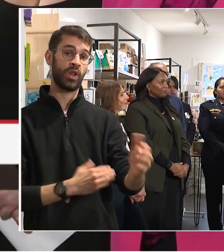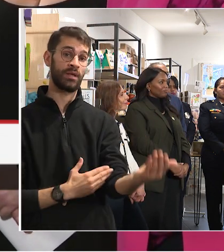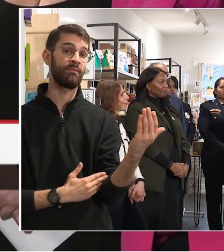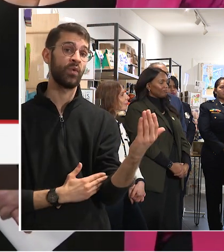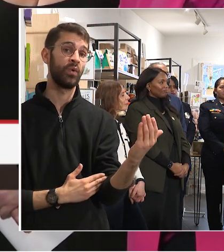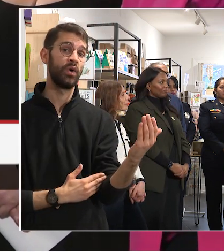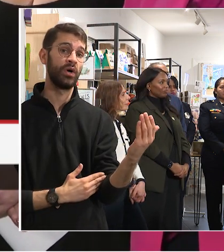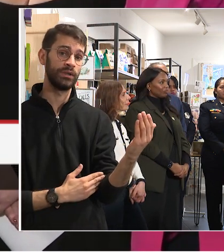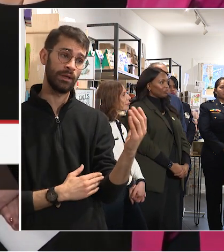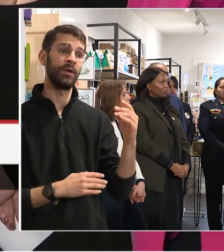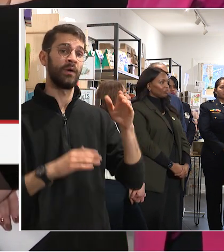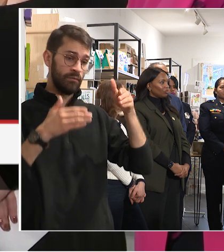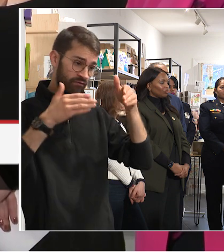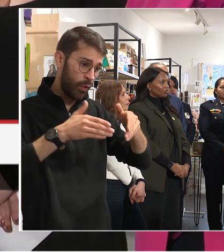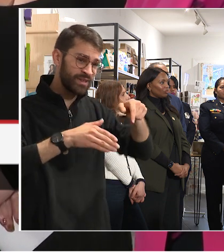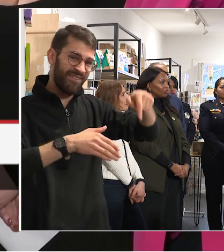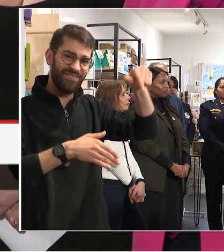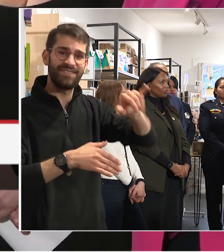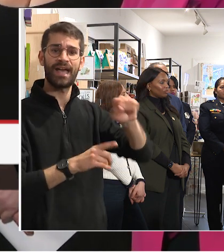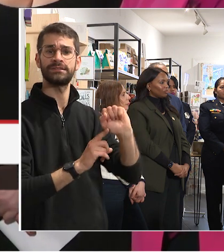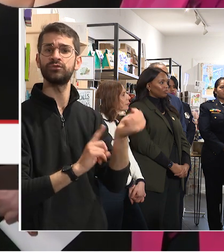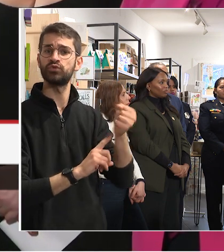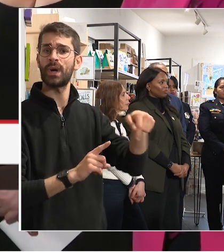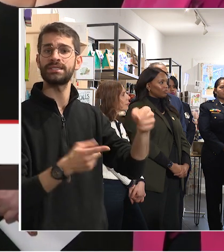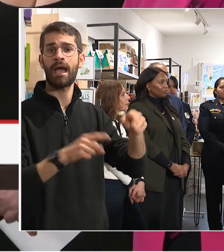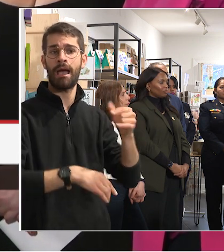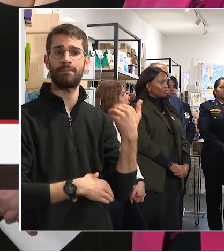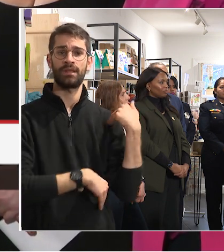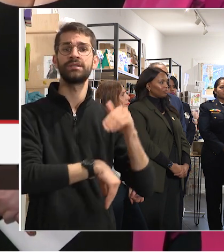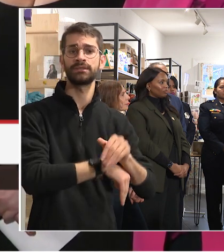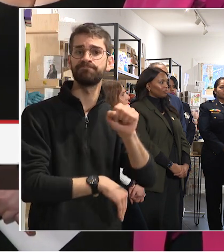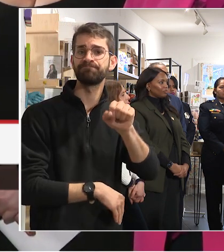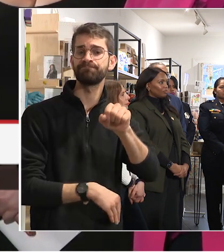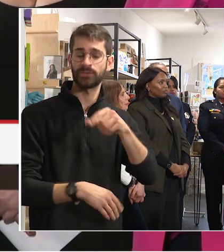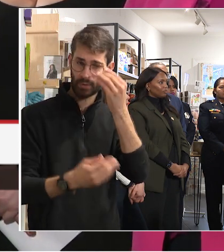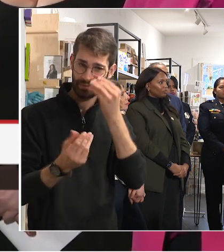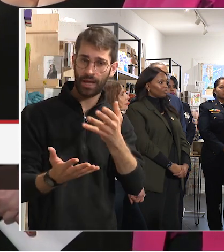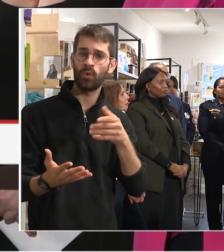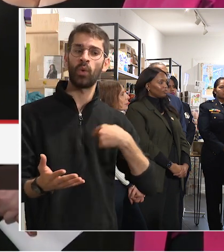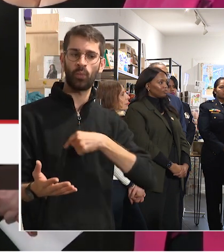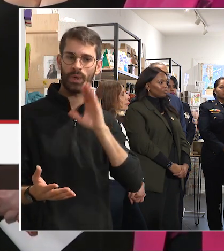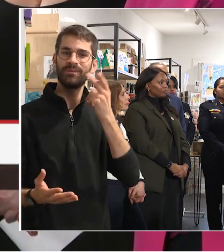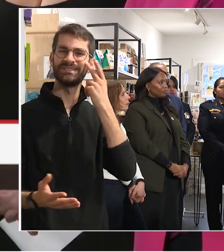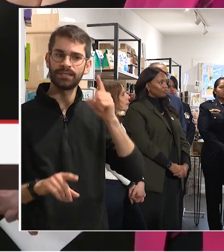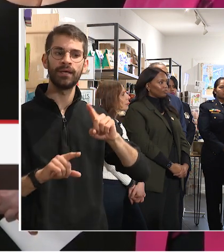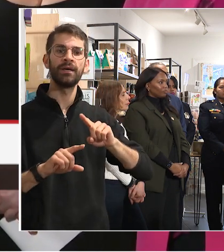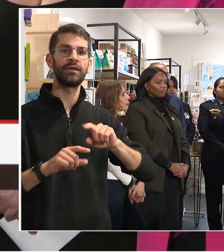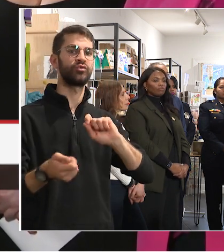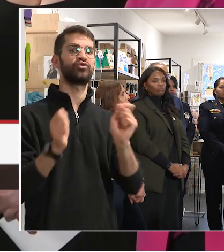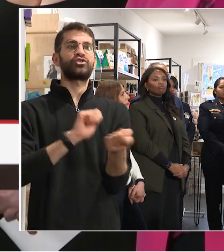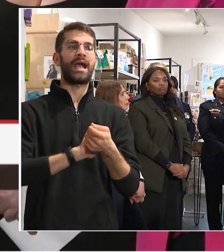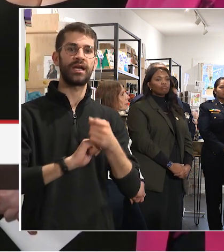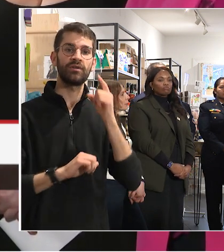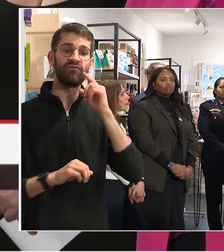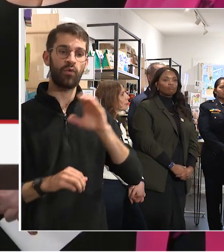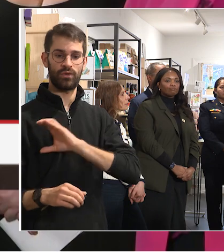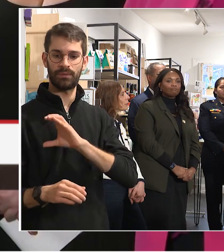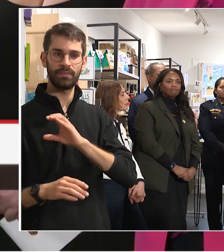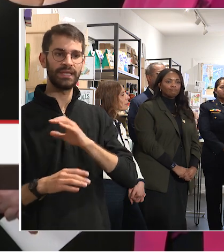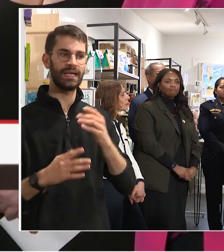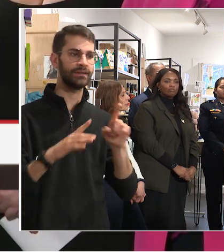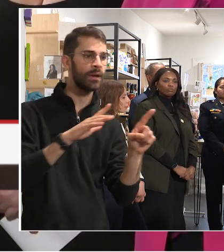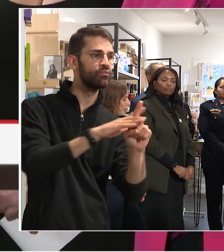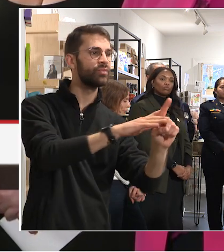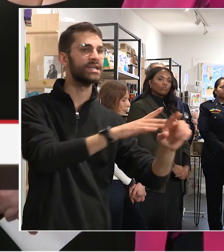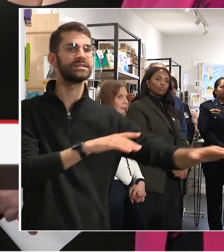with those particular incidents that occurred overnight, and I can tell you, you will see a different presence tonight in our corridors and in our neighborhoods.